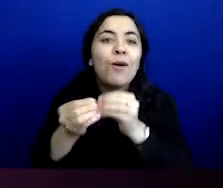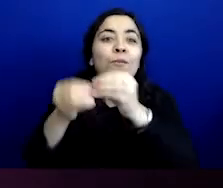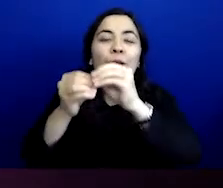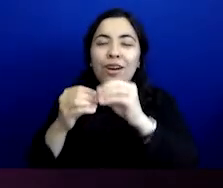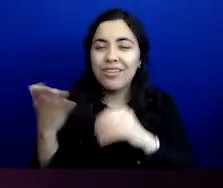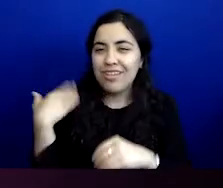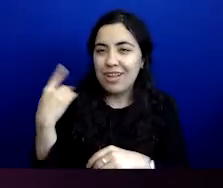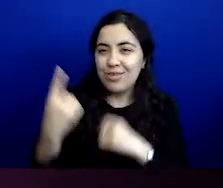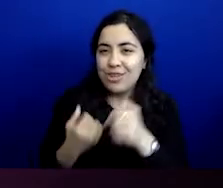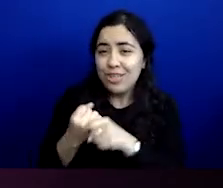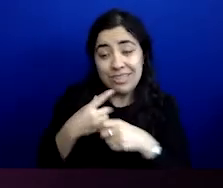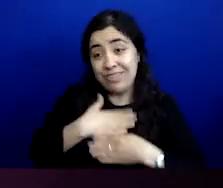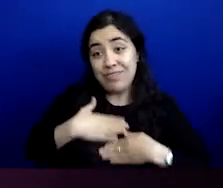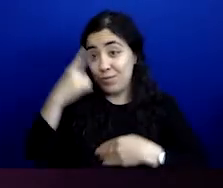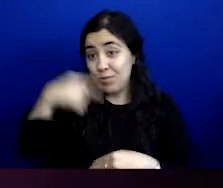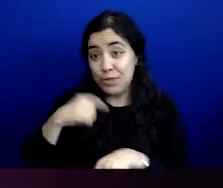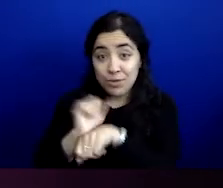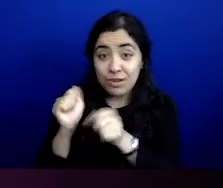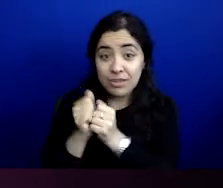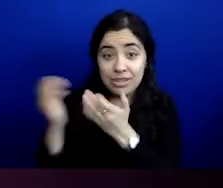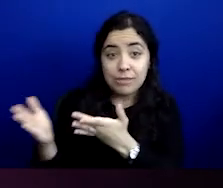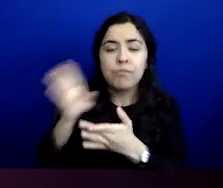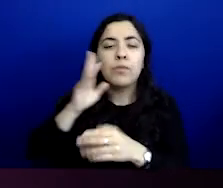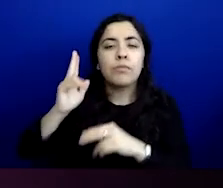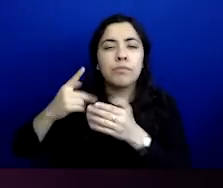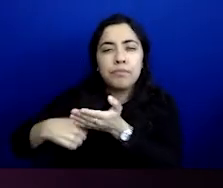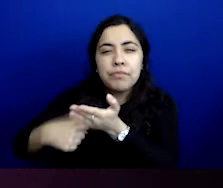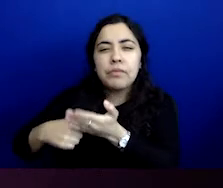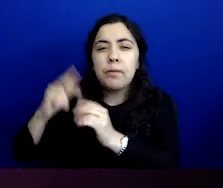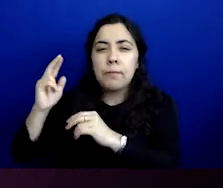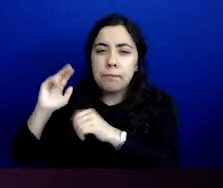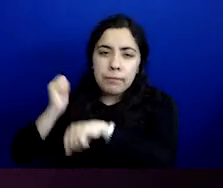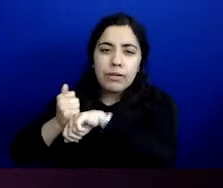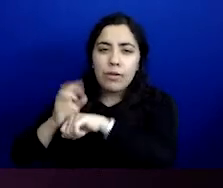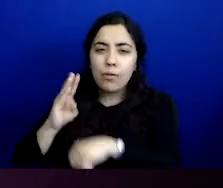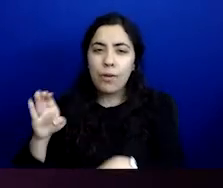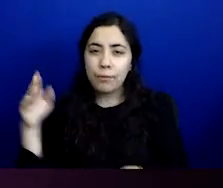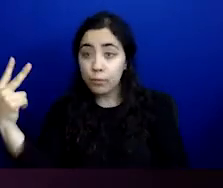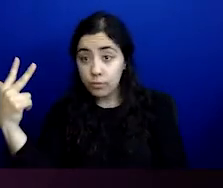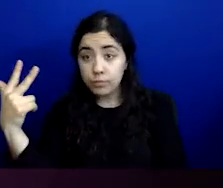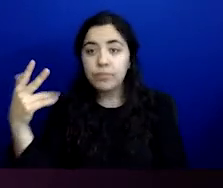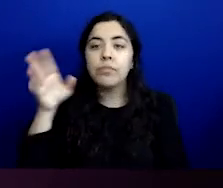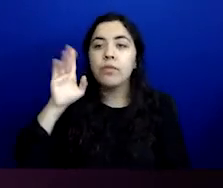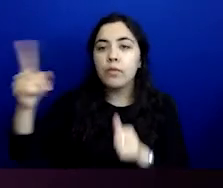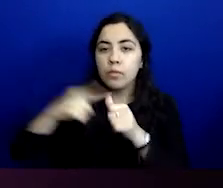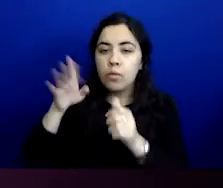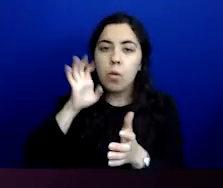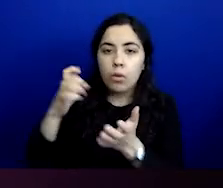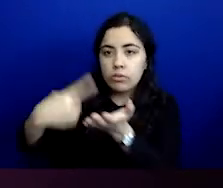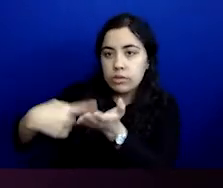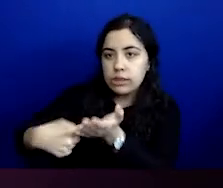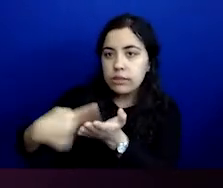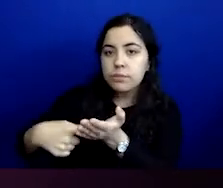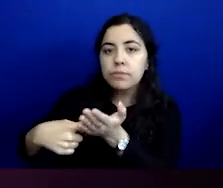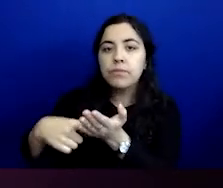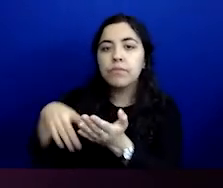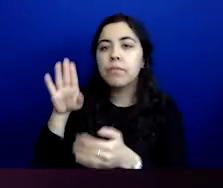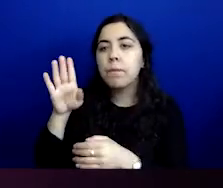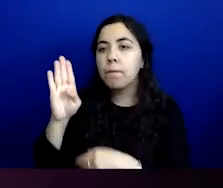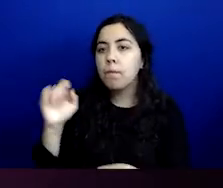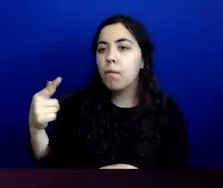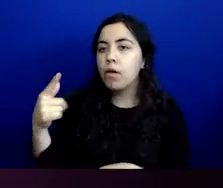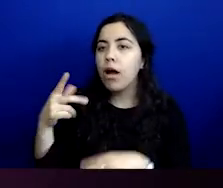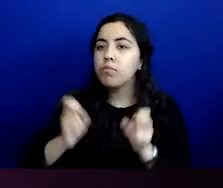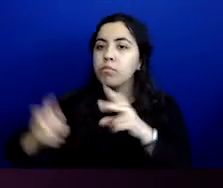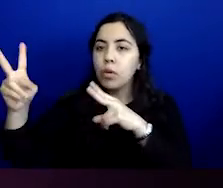with. So let's talk about building Web3. And I want to first talk about a blog post that I